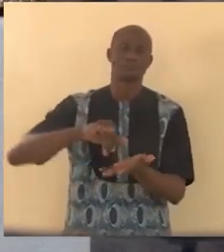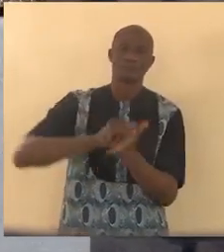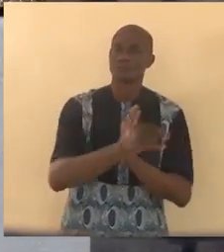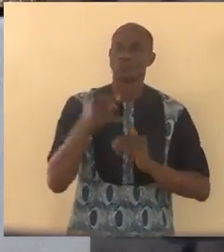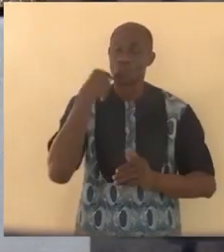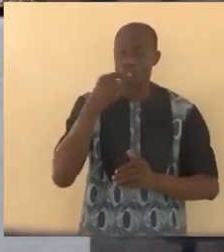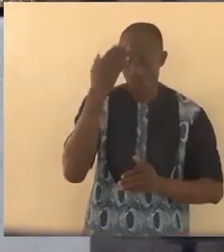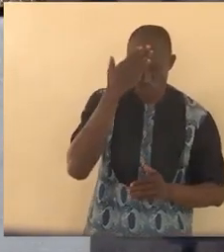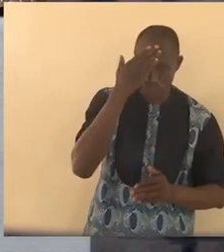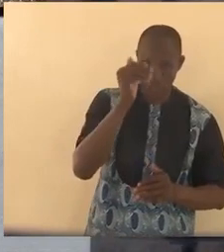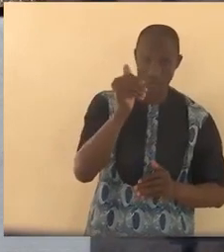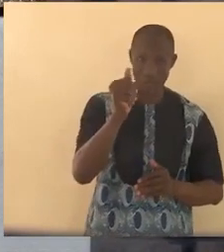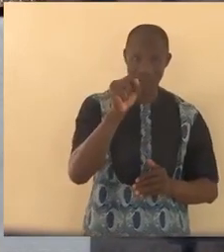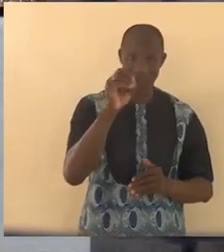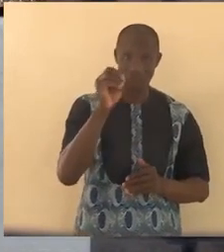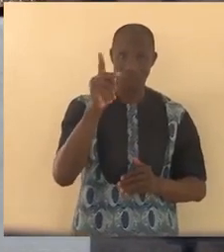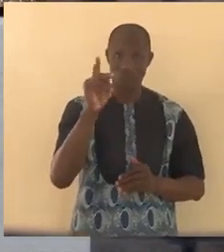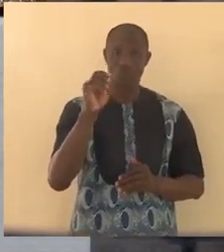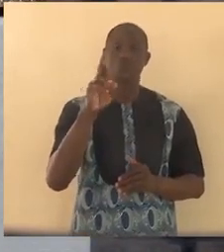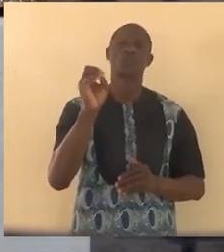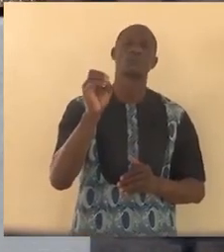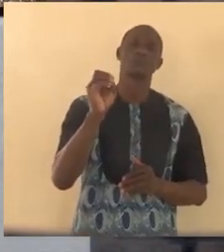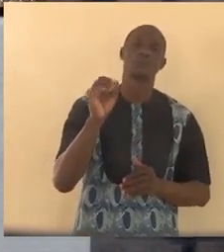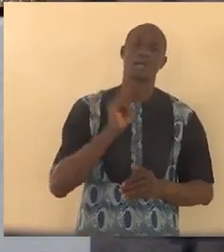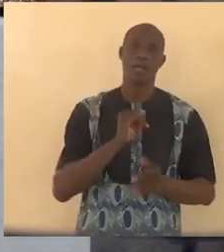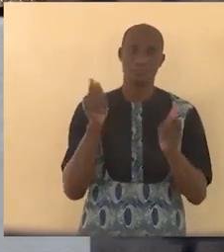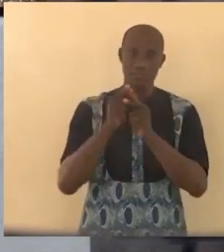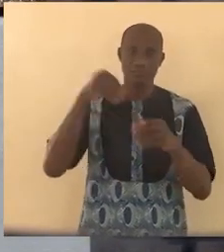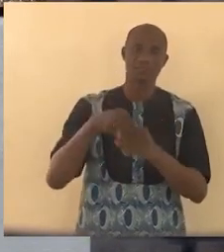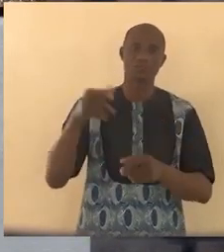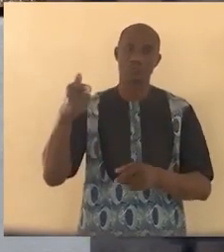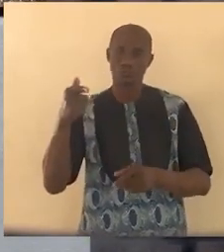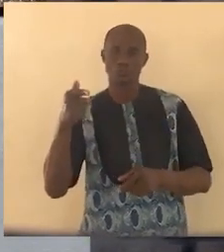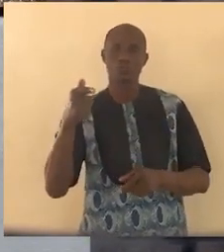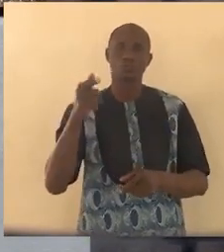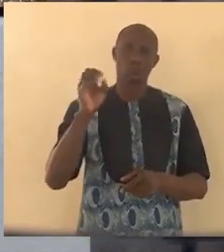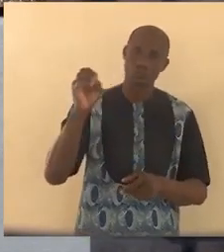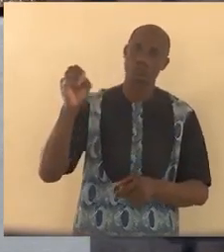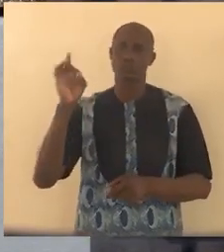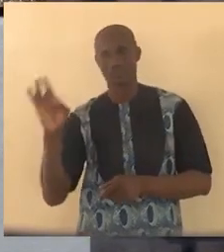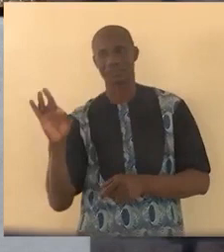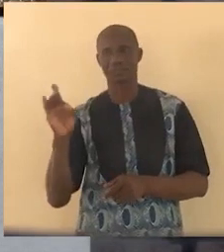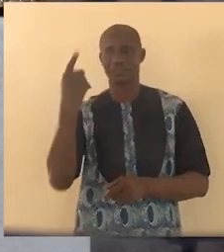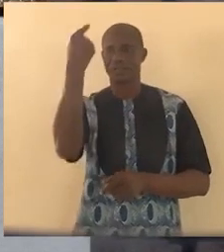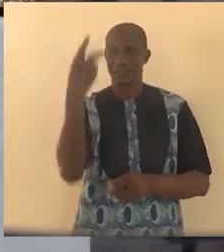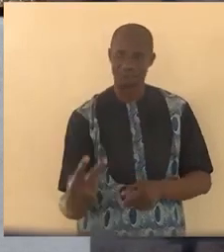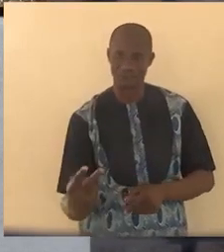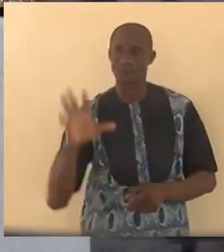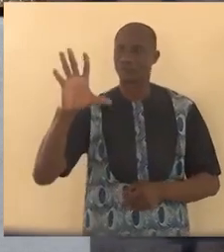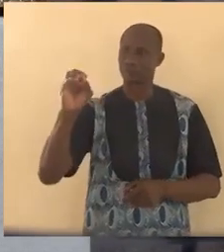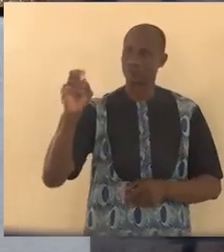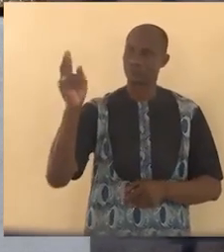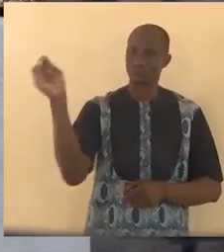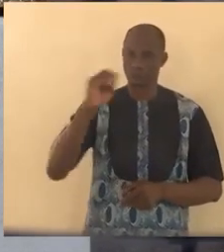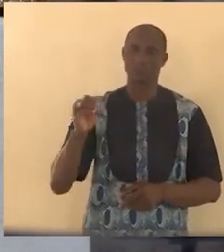Those of you who know Asokoro, the houses I met in Asokoro in 2008, more than half of them, 50% of